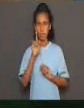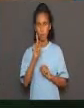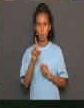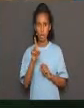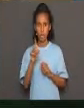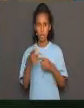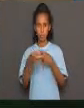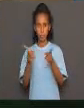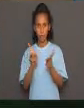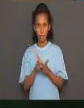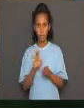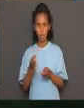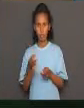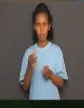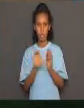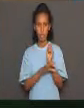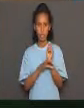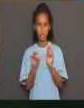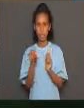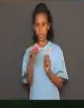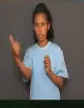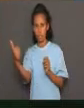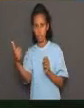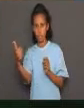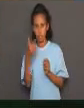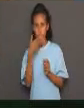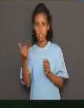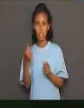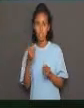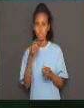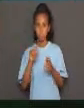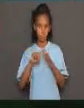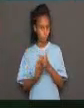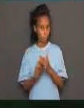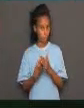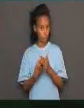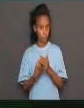of the country over another. Shall we begin?